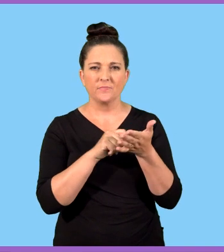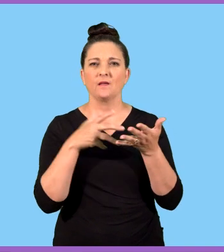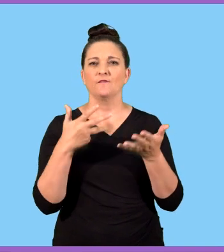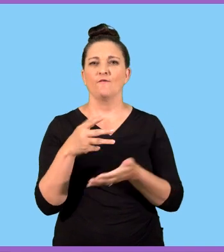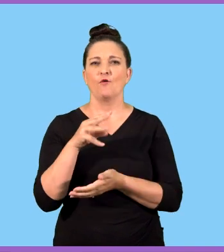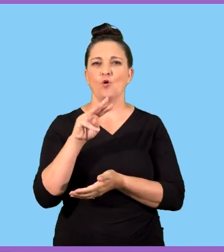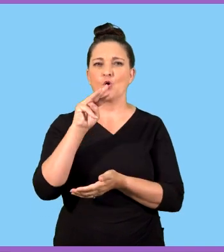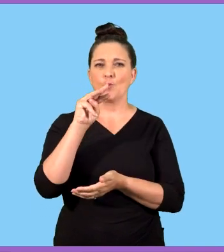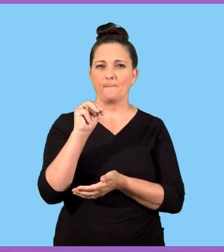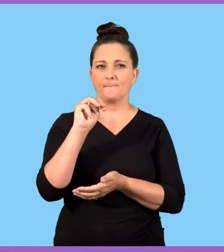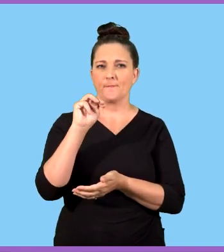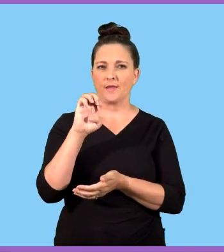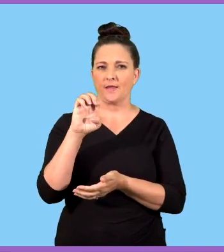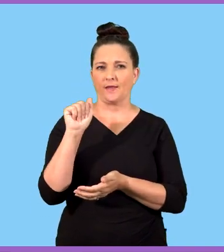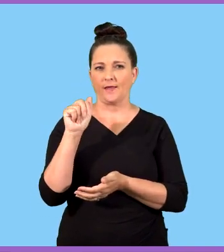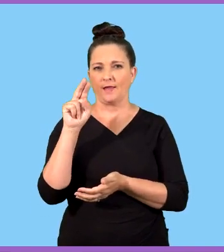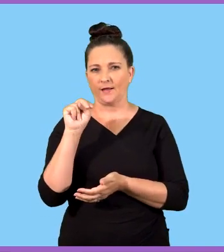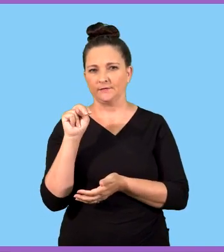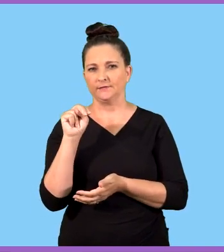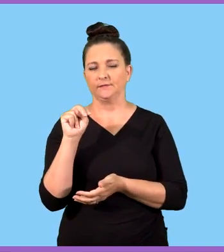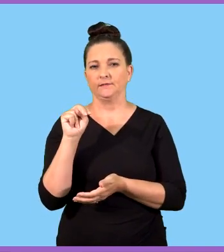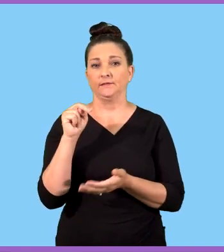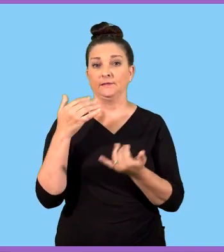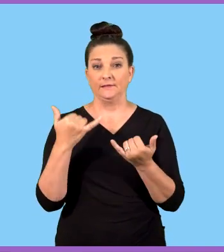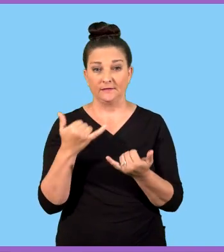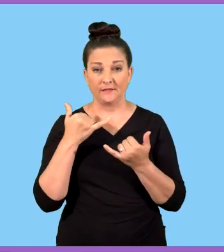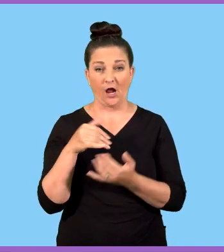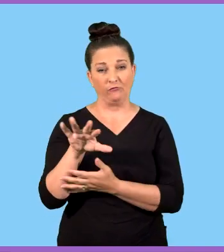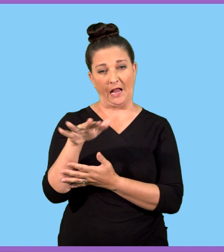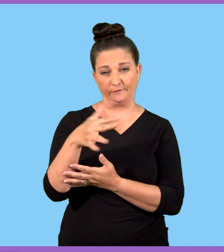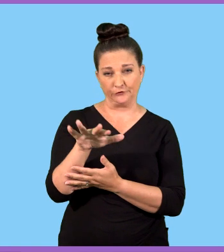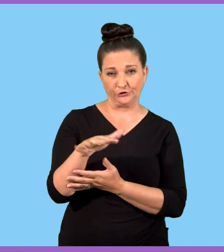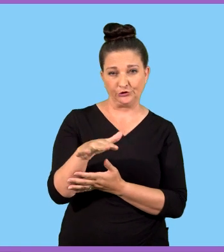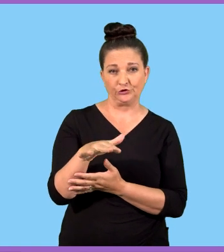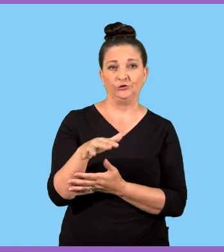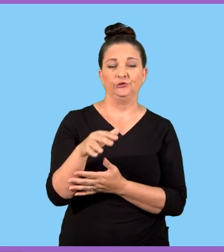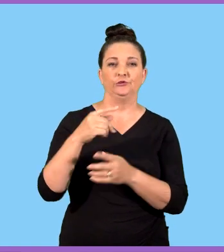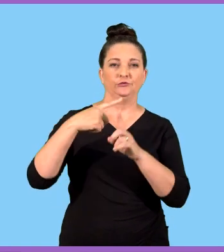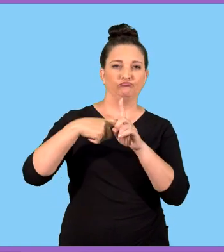maximum temperature for the year. So there's my word, there's my instruction, mean.